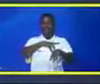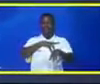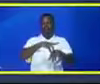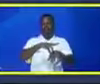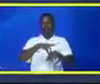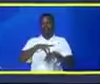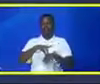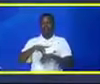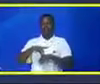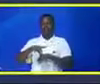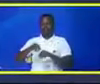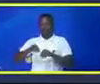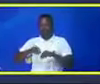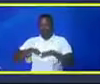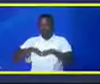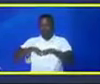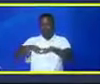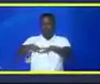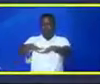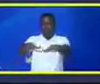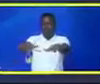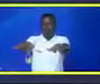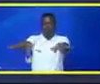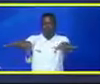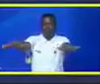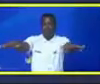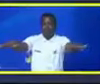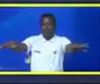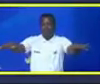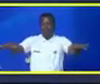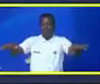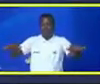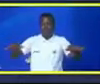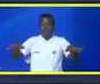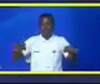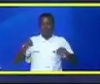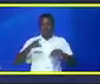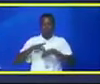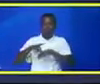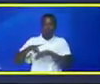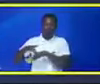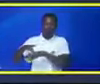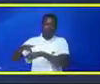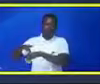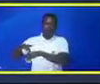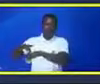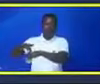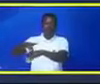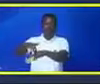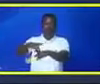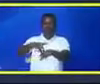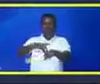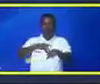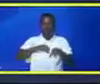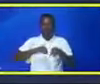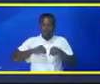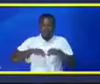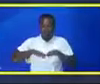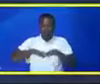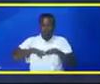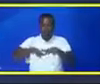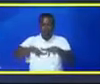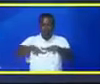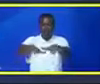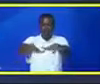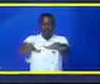Let it cover all the earth. Let it cover